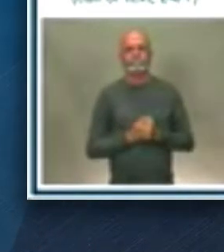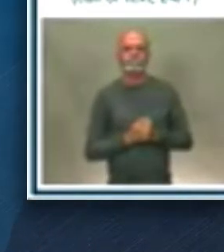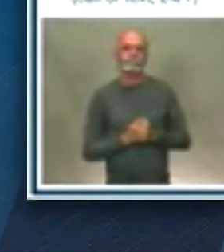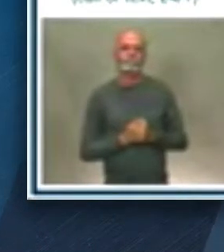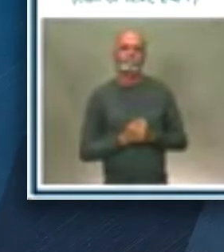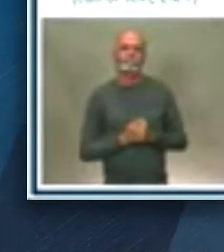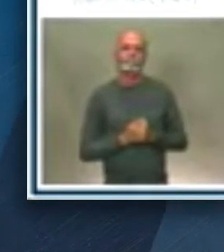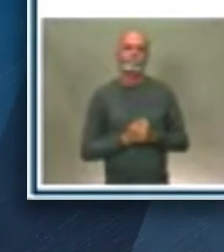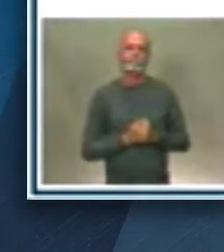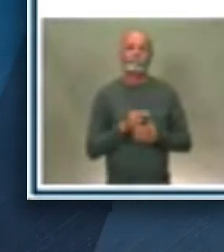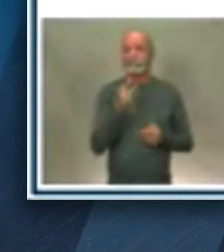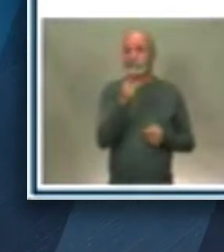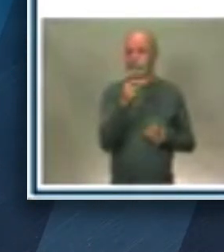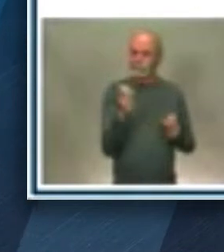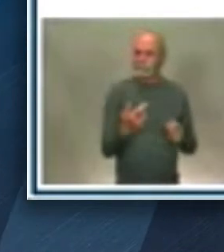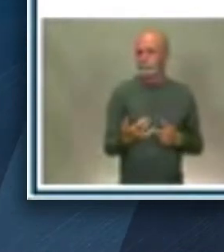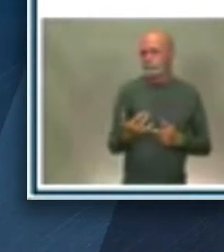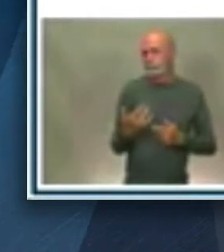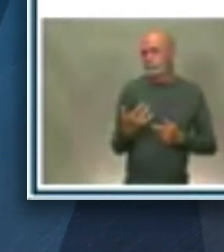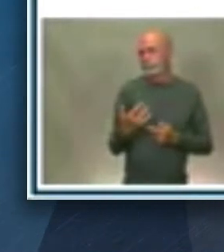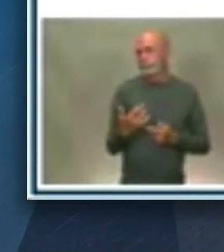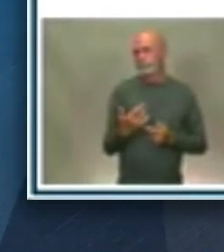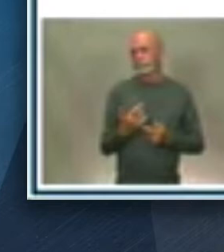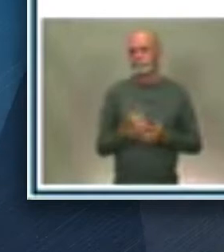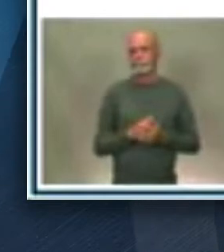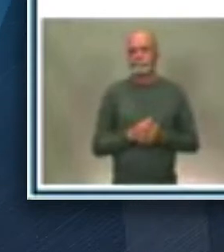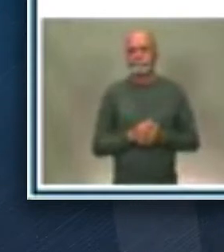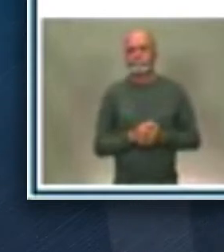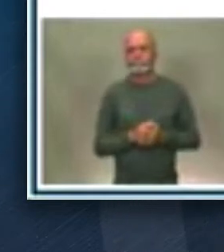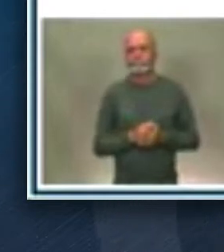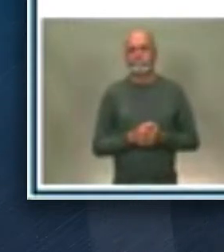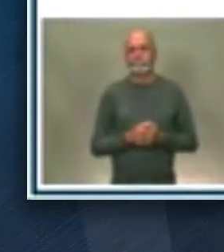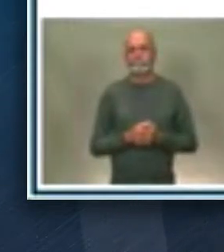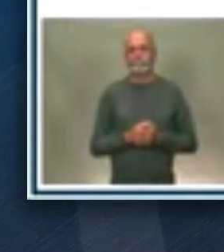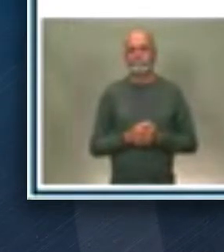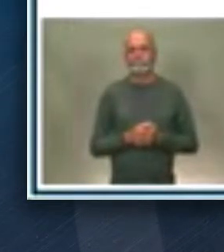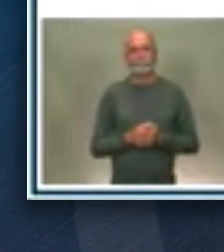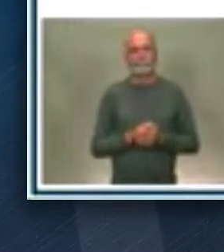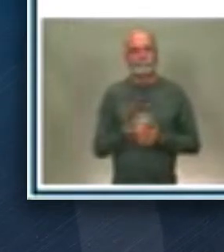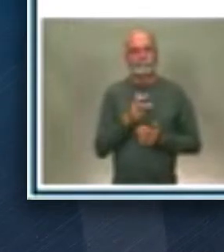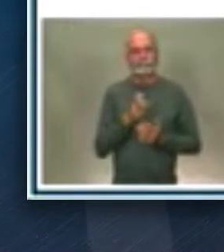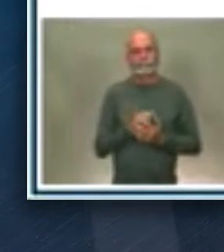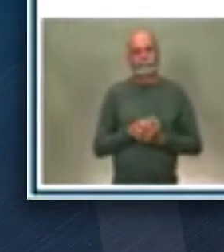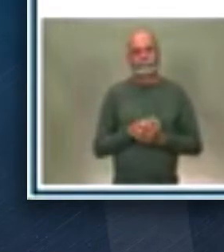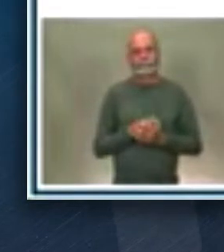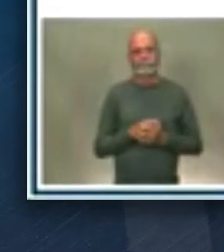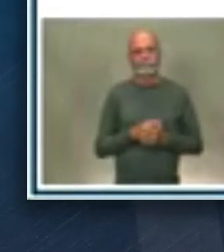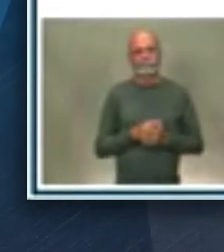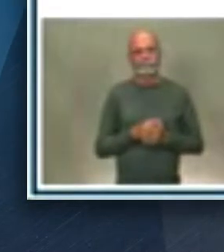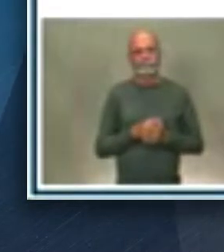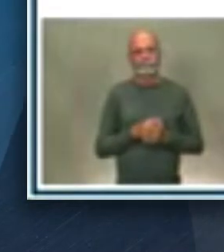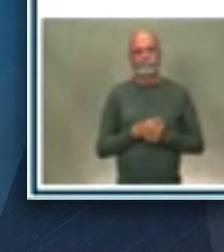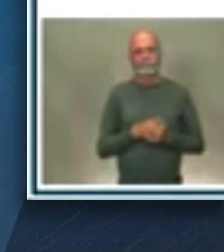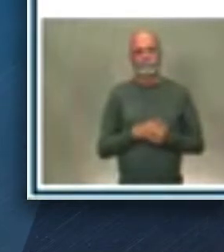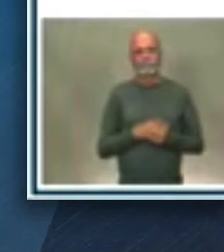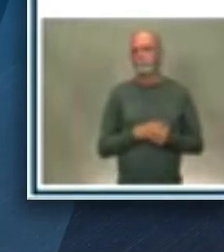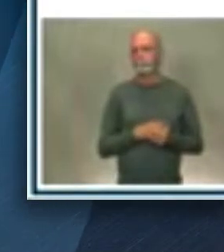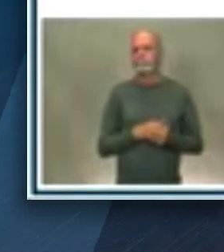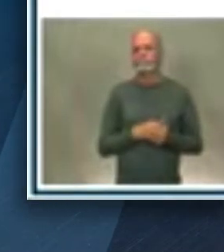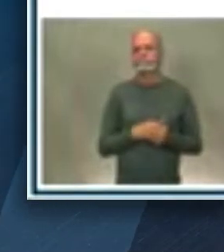the epidemiology in Canada be taken into account when deciding to switch to phase